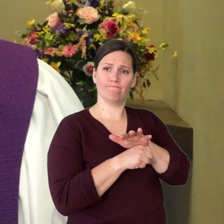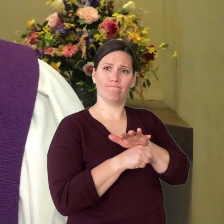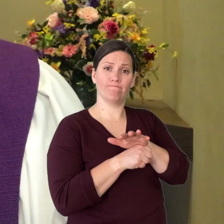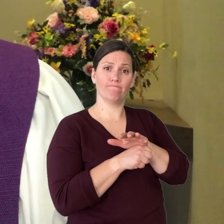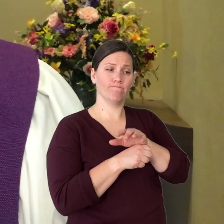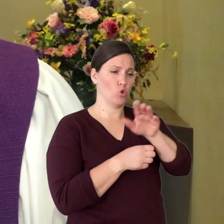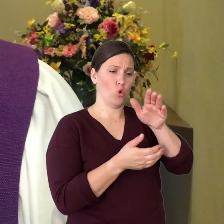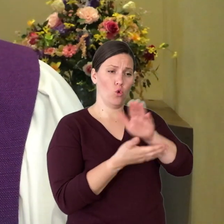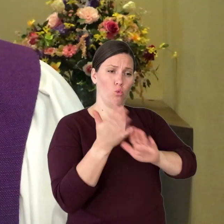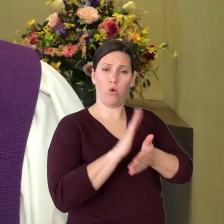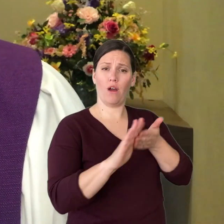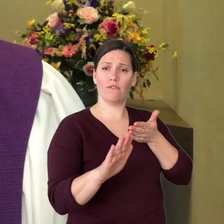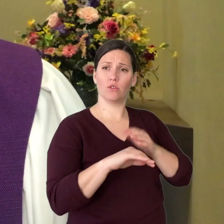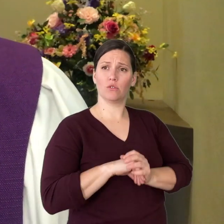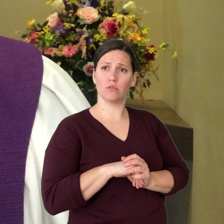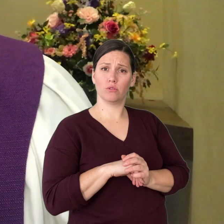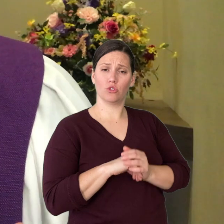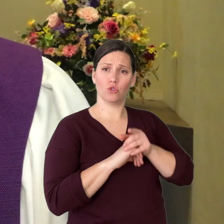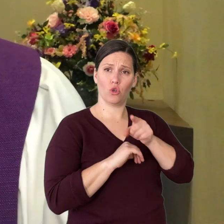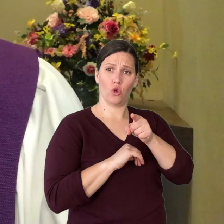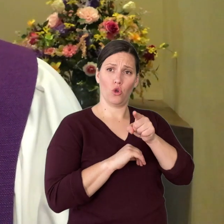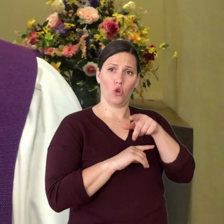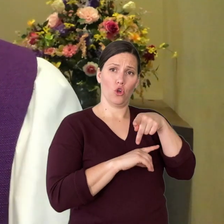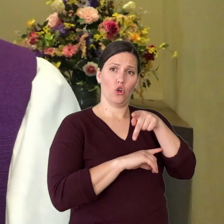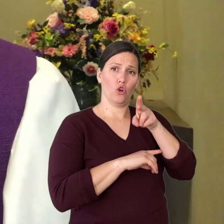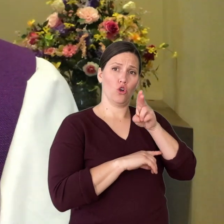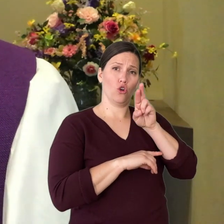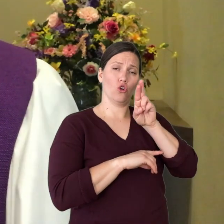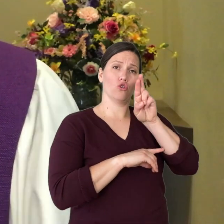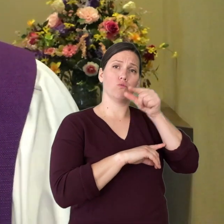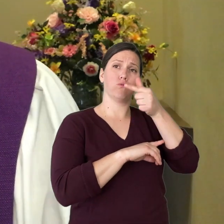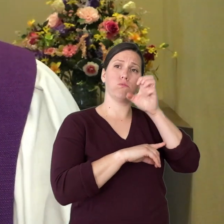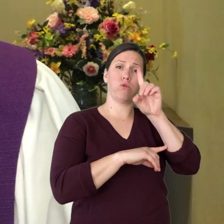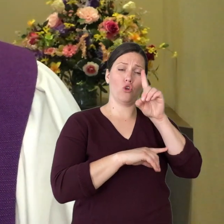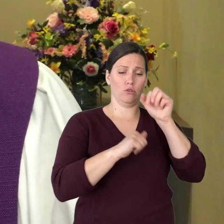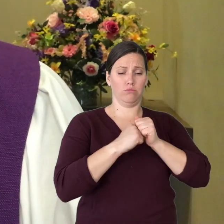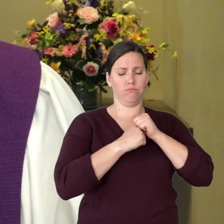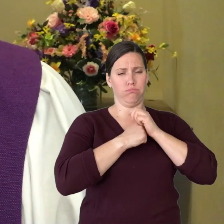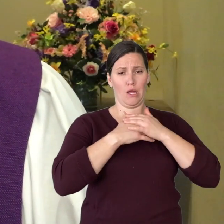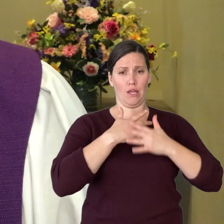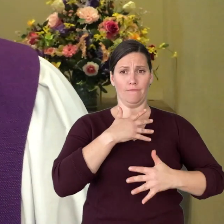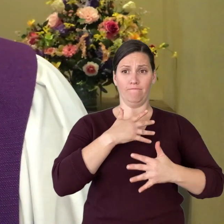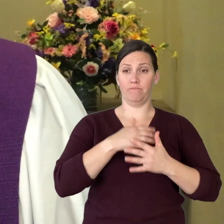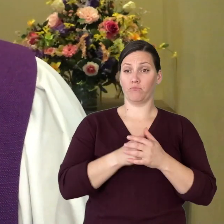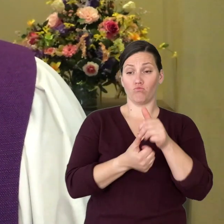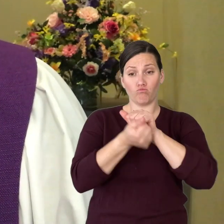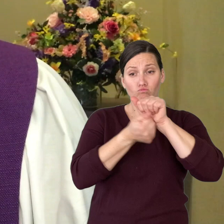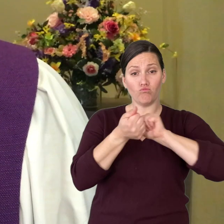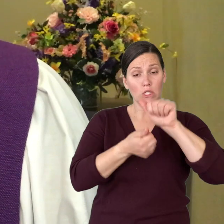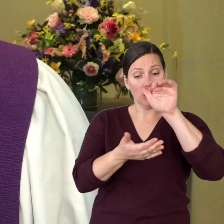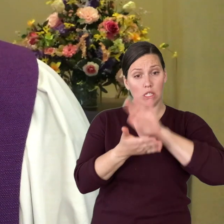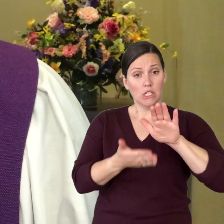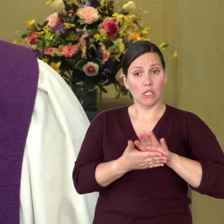You've been cleansed. You've been purged with his blood. You have been